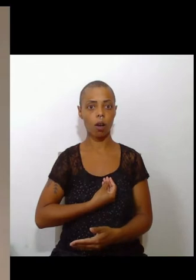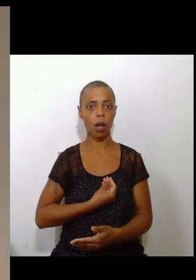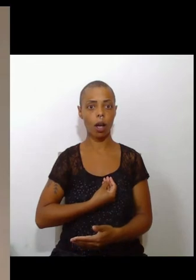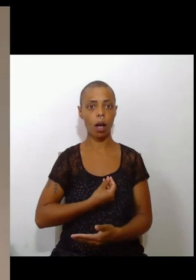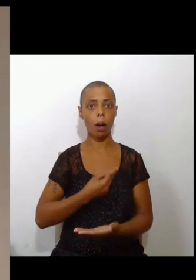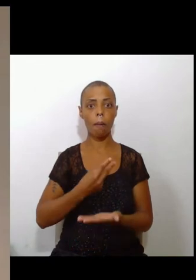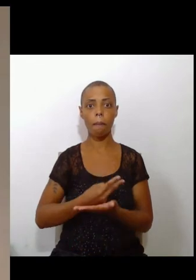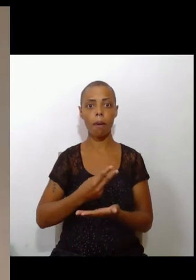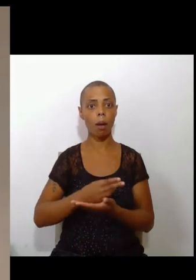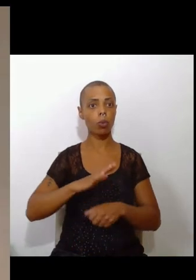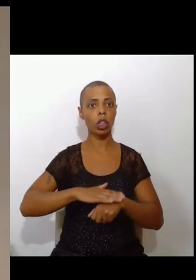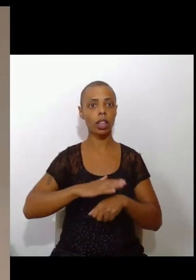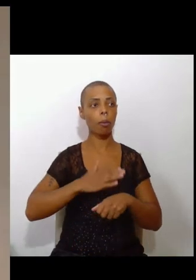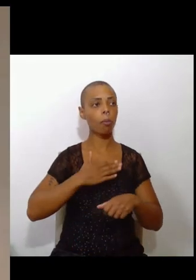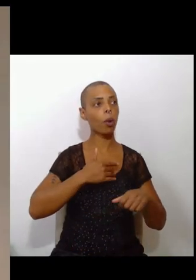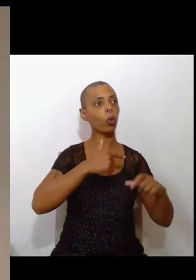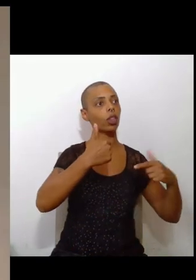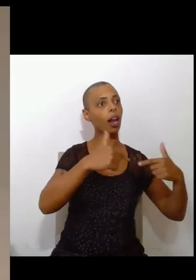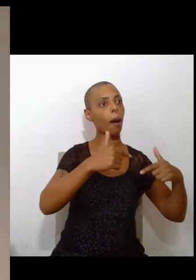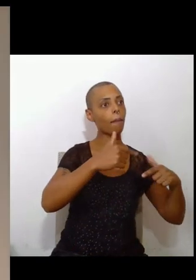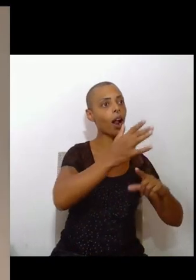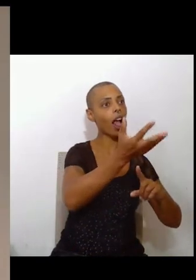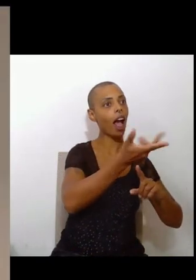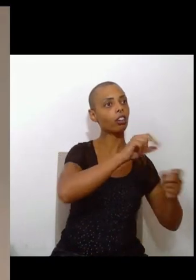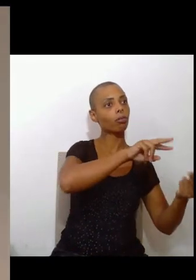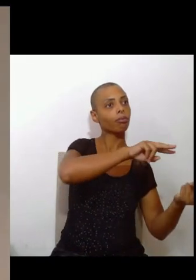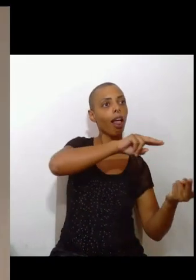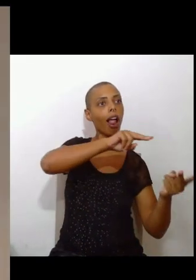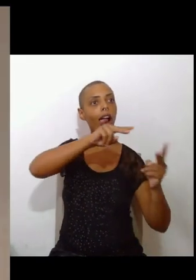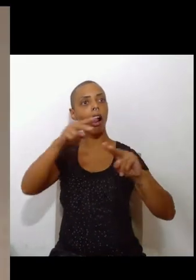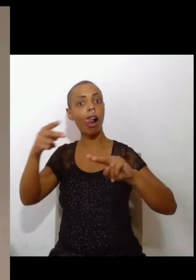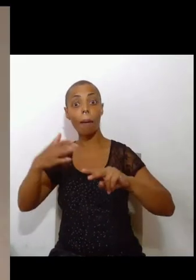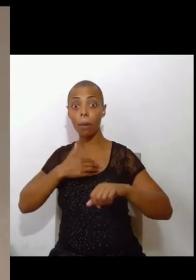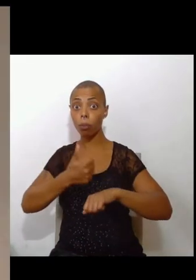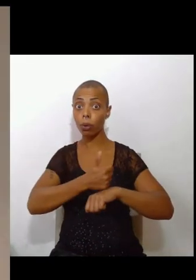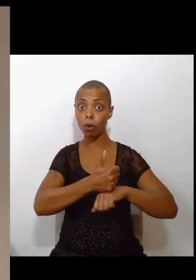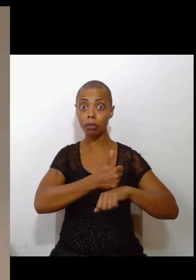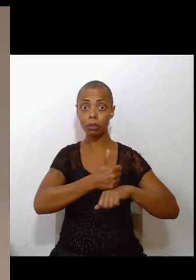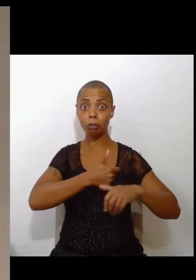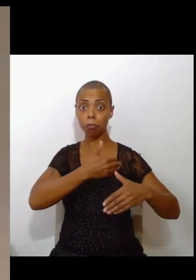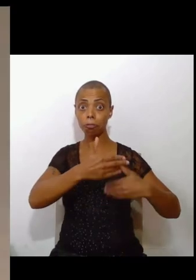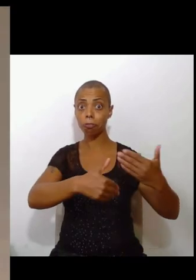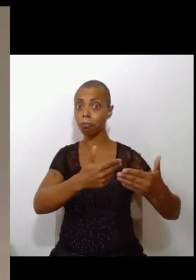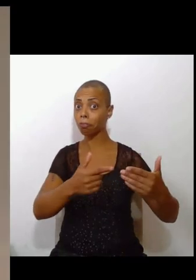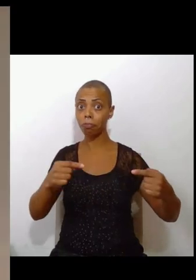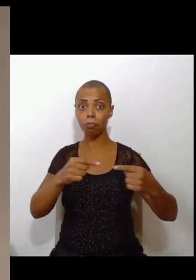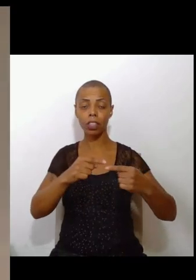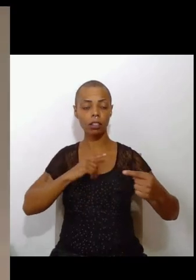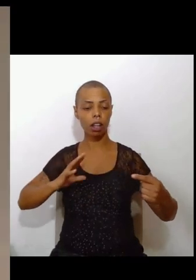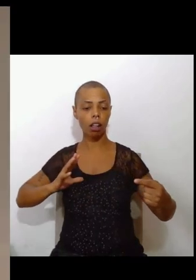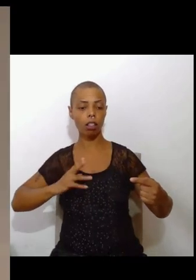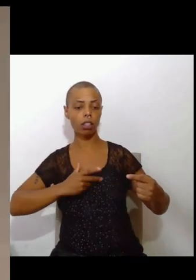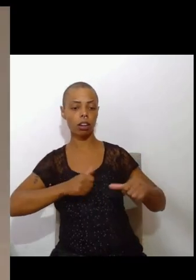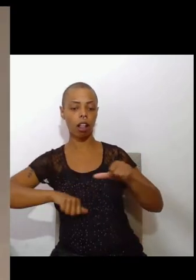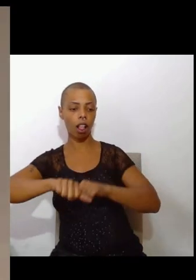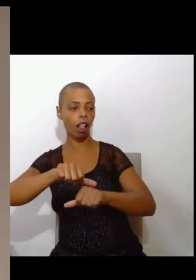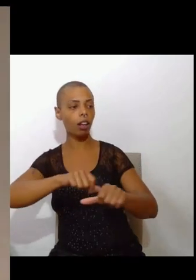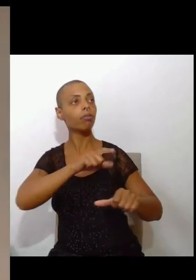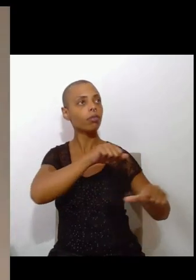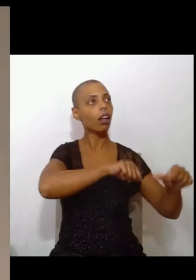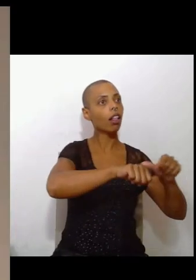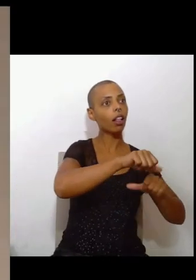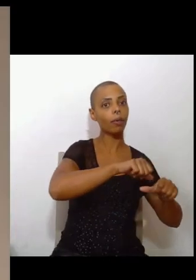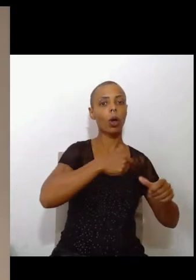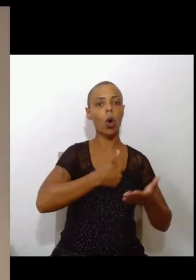my transition happened at the same time as my work transitioned my career has a lot to do with my transition